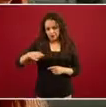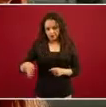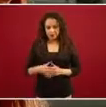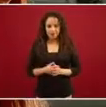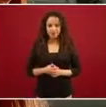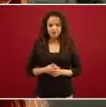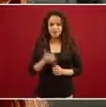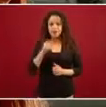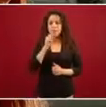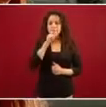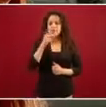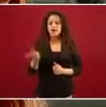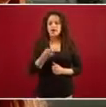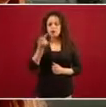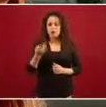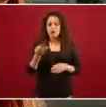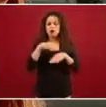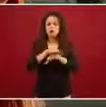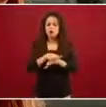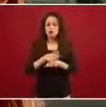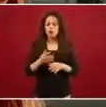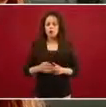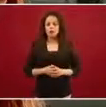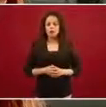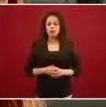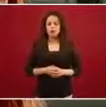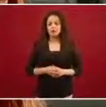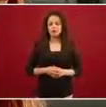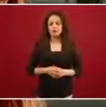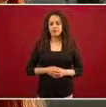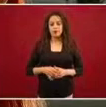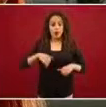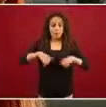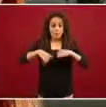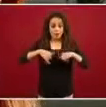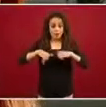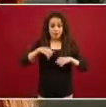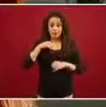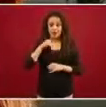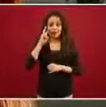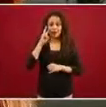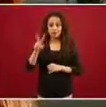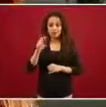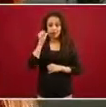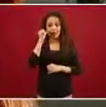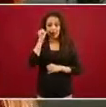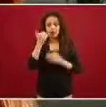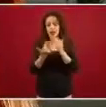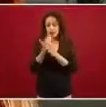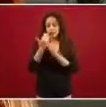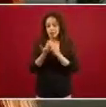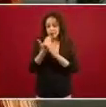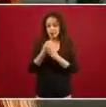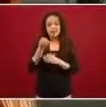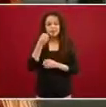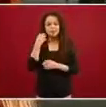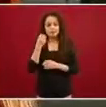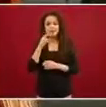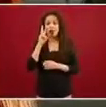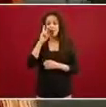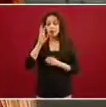And also, I want to ask you, when you presented this map that was presented yesterday